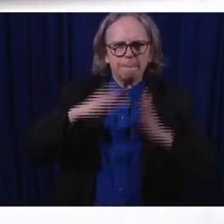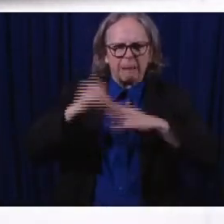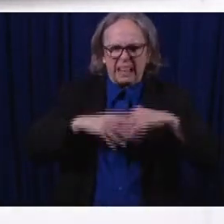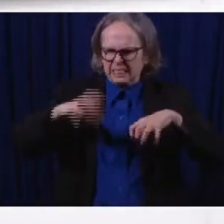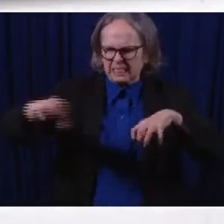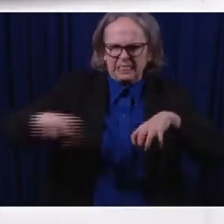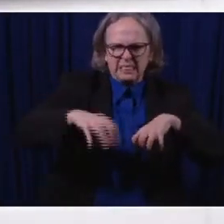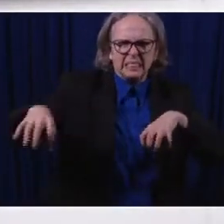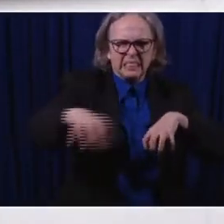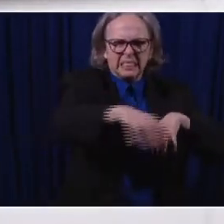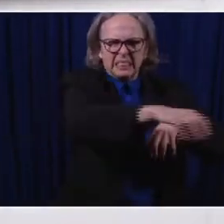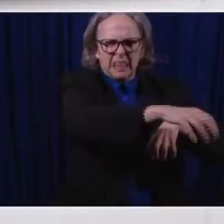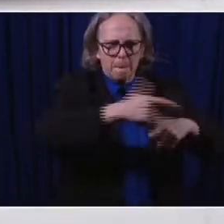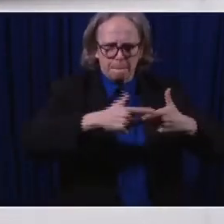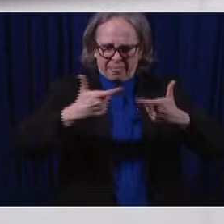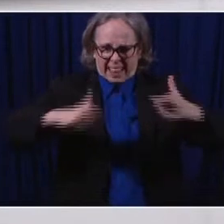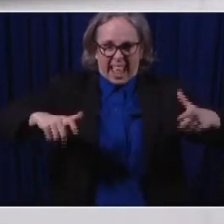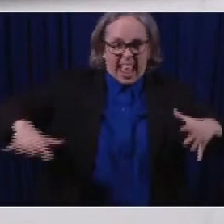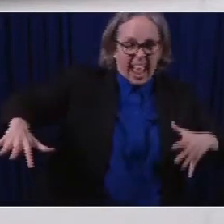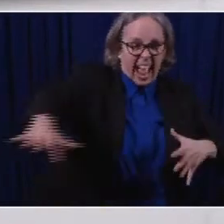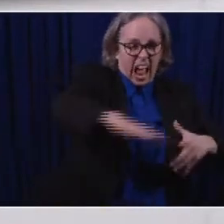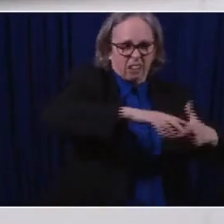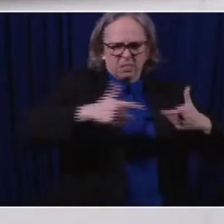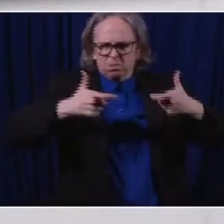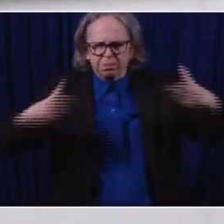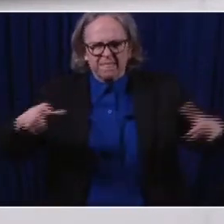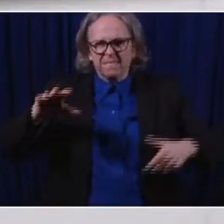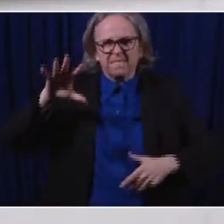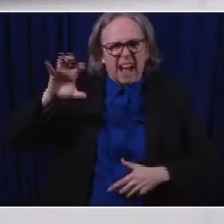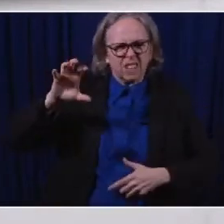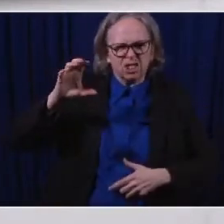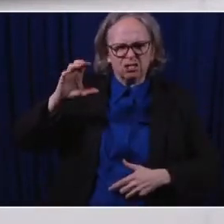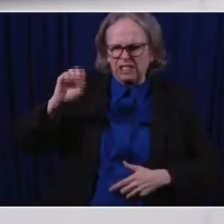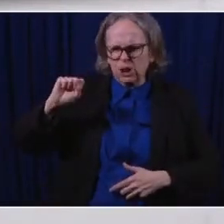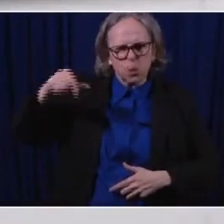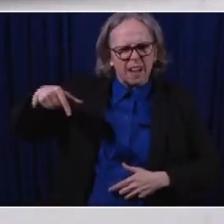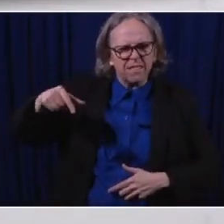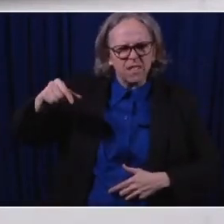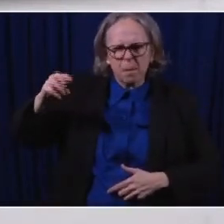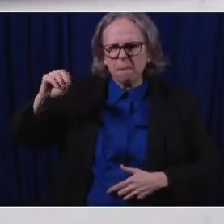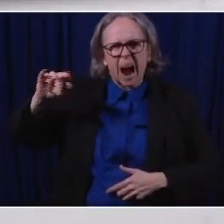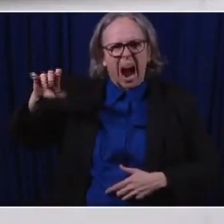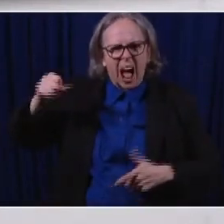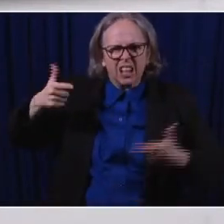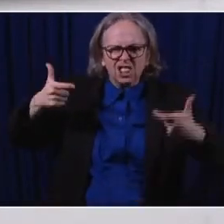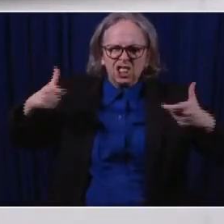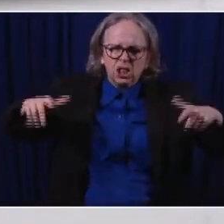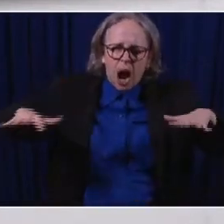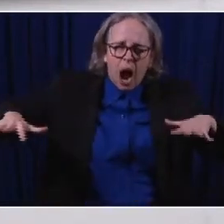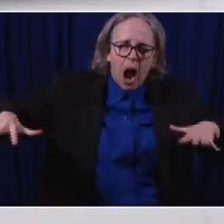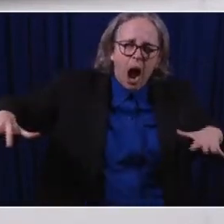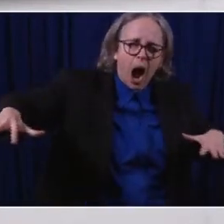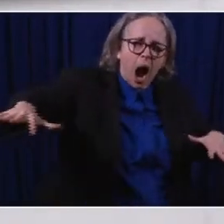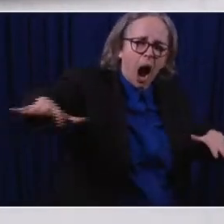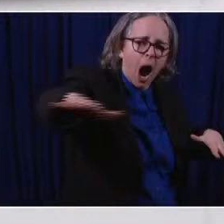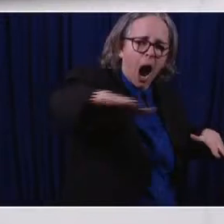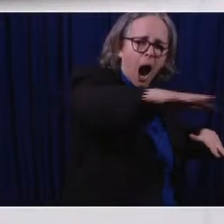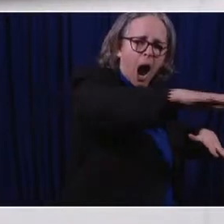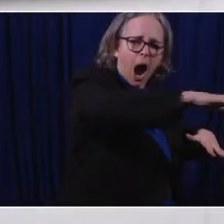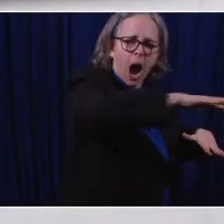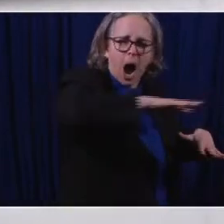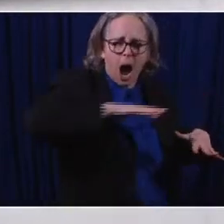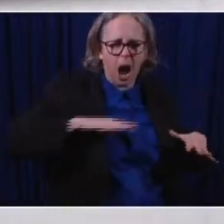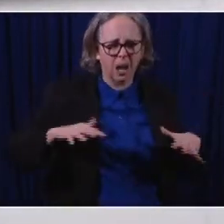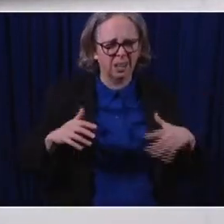536 square miles. And they told me today that it's nearly half the size, the school district itself, nearly half the size of Rhode Island.